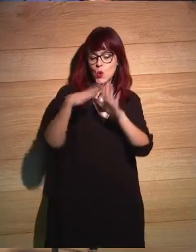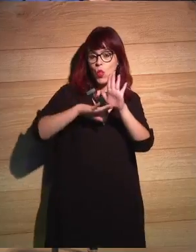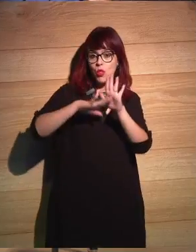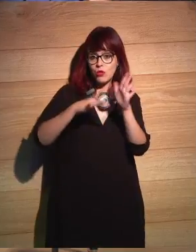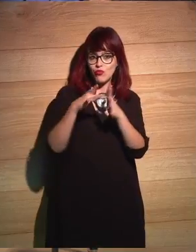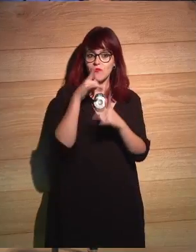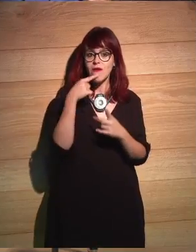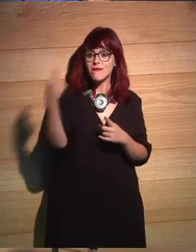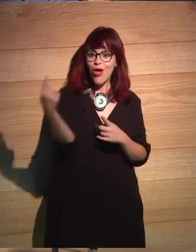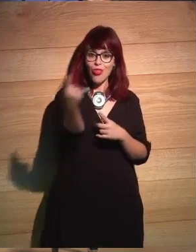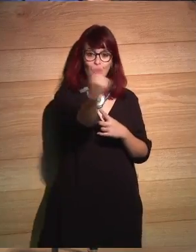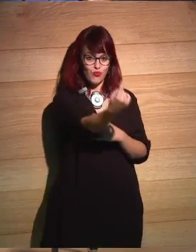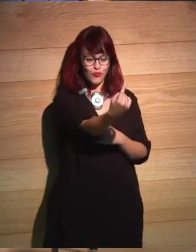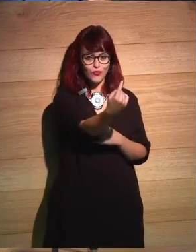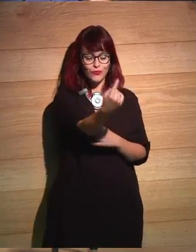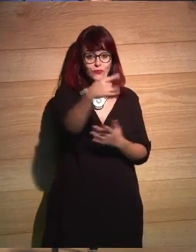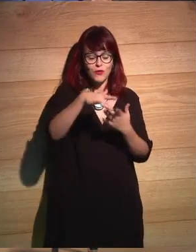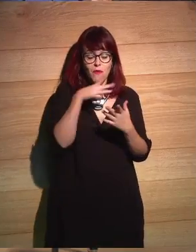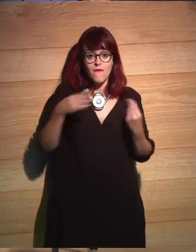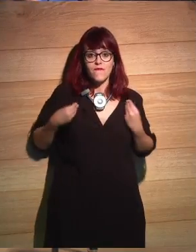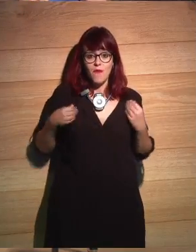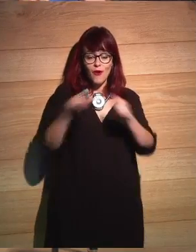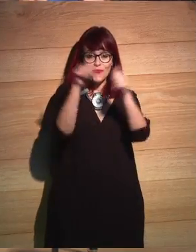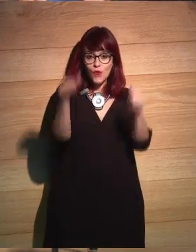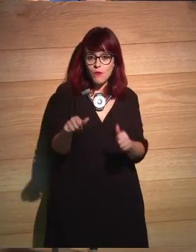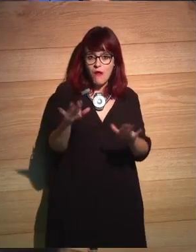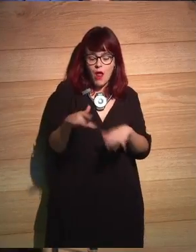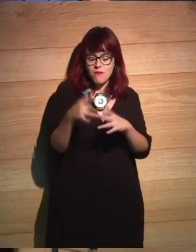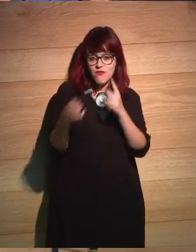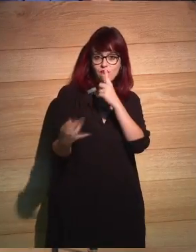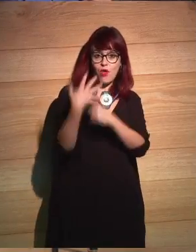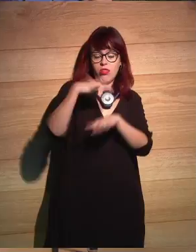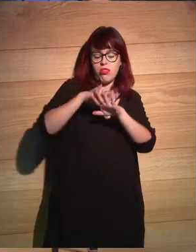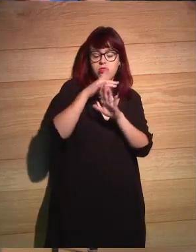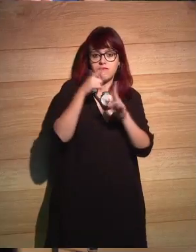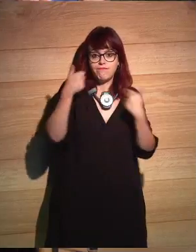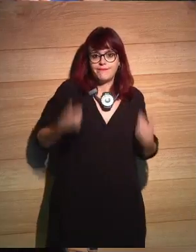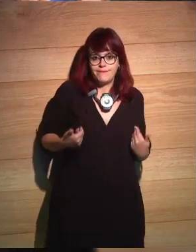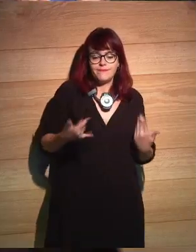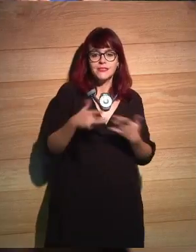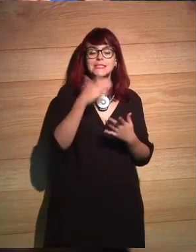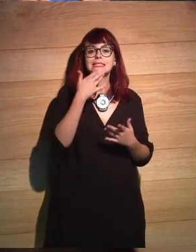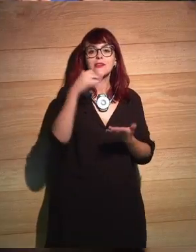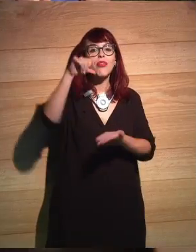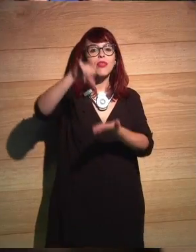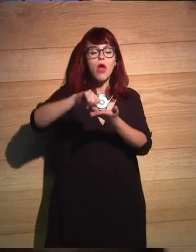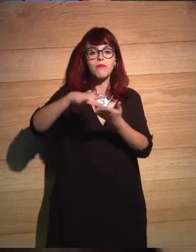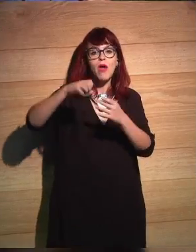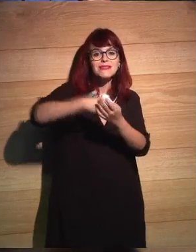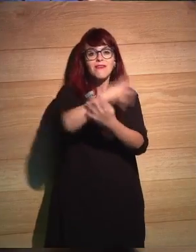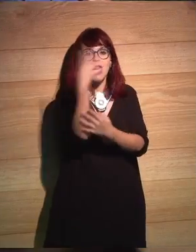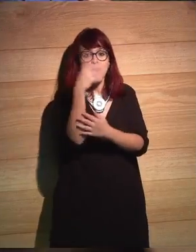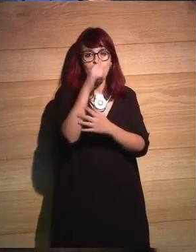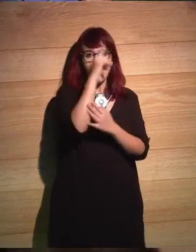live influence this. So I think if you are a writer in Madrid or in a Scandinavian city, you're